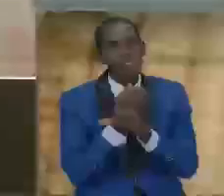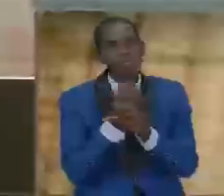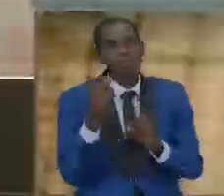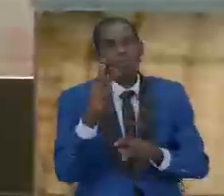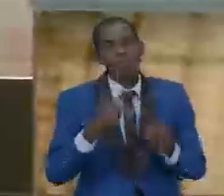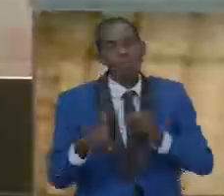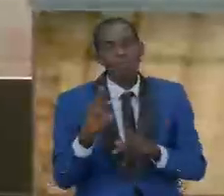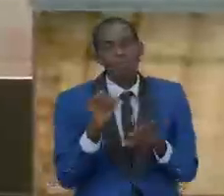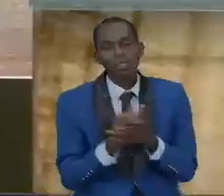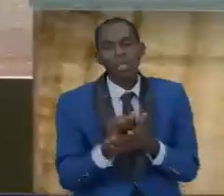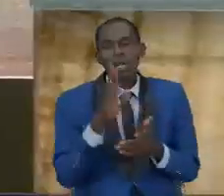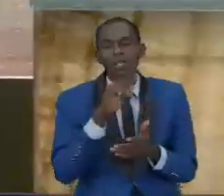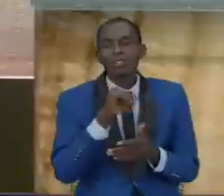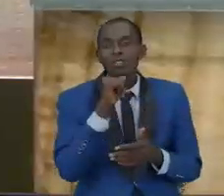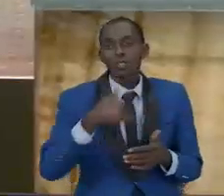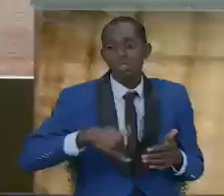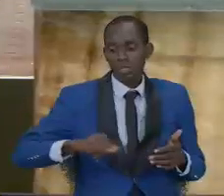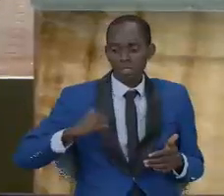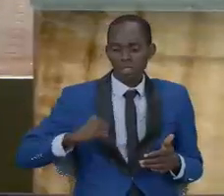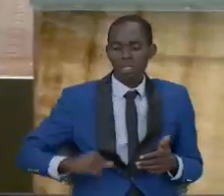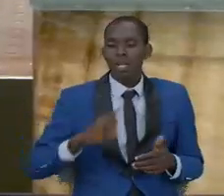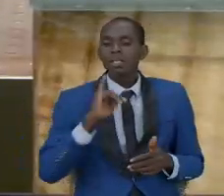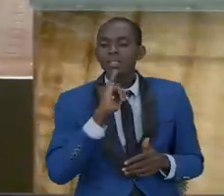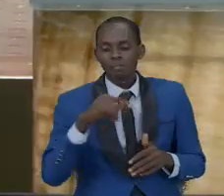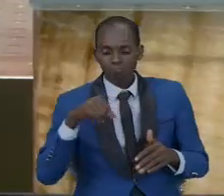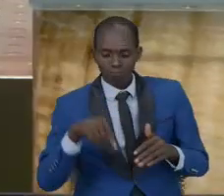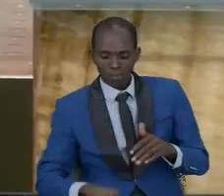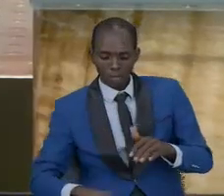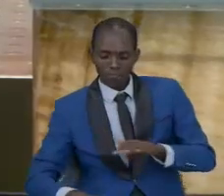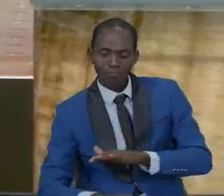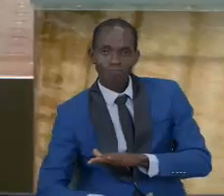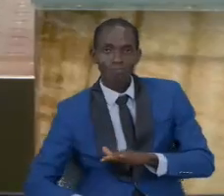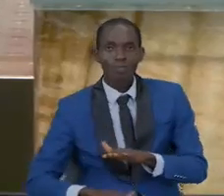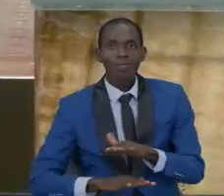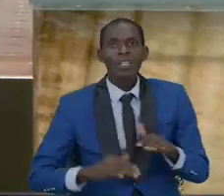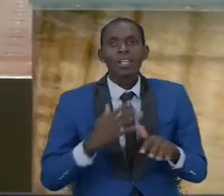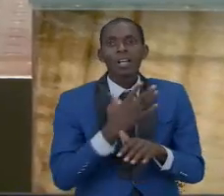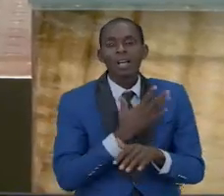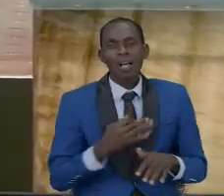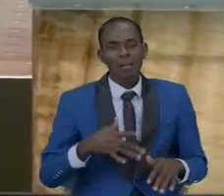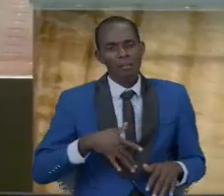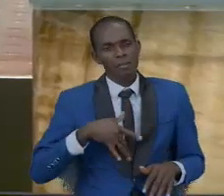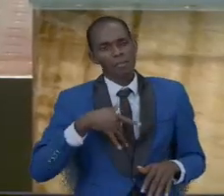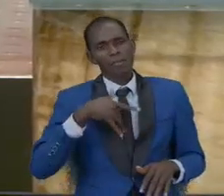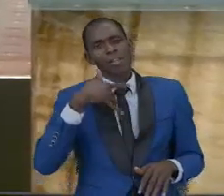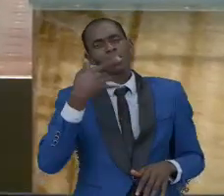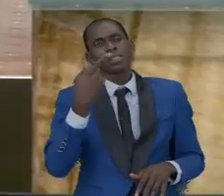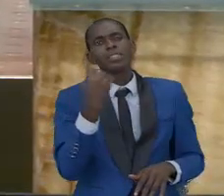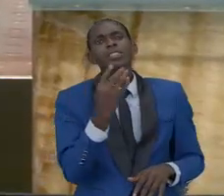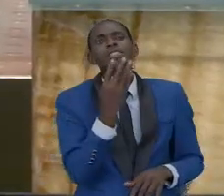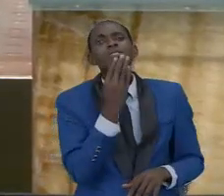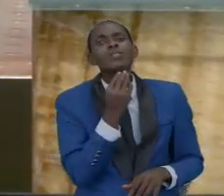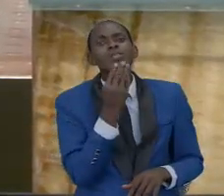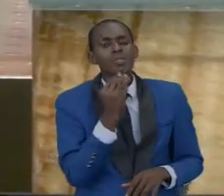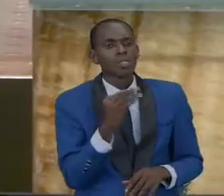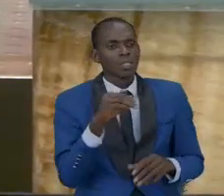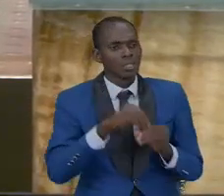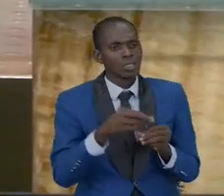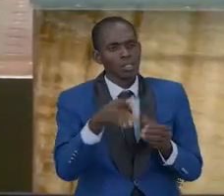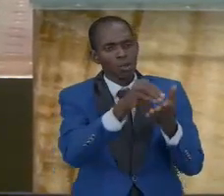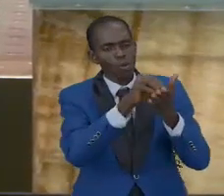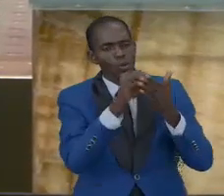circumcised that salvation is done below there and is so he felt that the Jews in their salvation